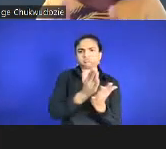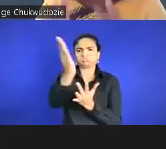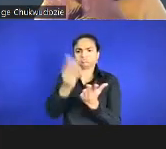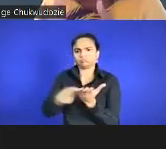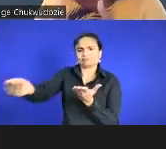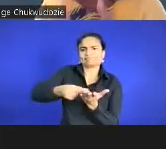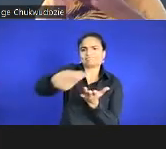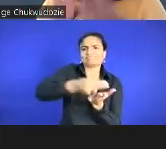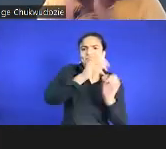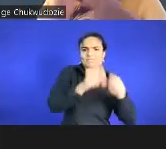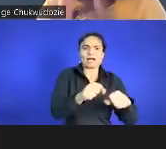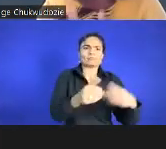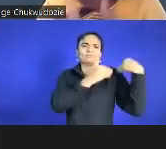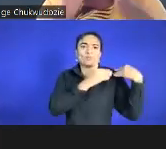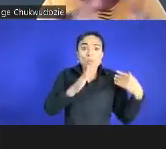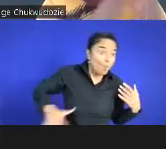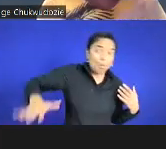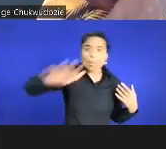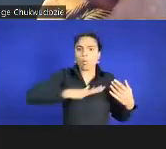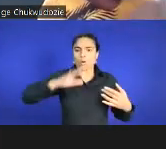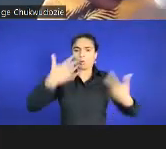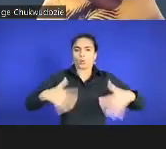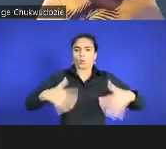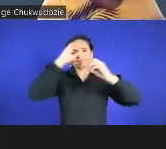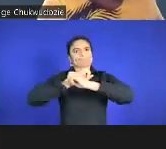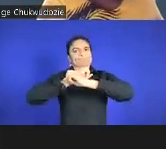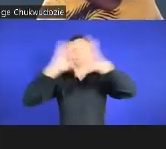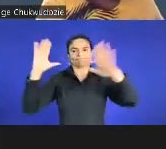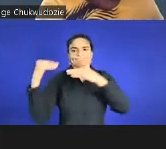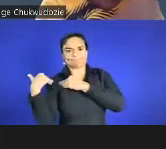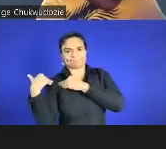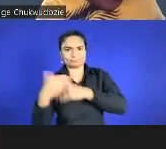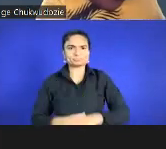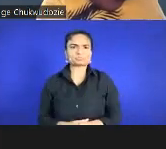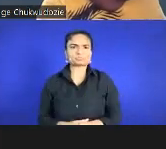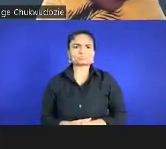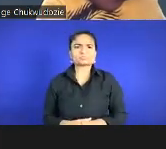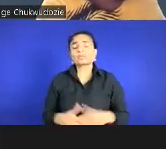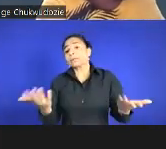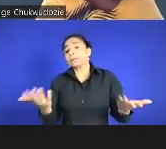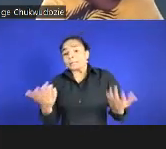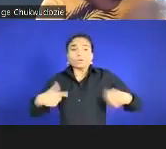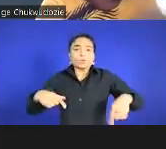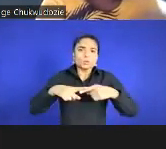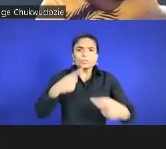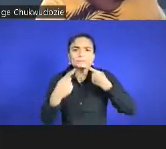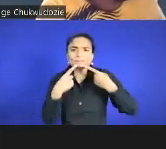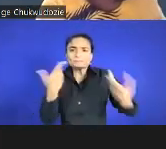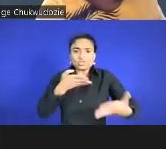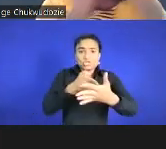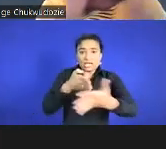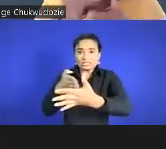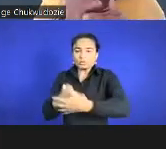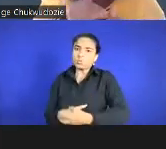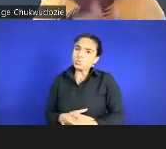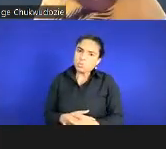this volunteer receives it, this volunteer doesn't need to go telling every other single person, all the other volunteers about this report,